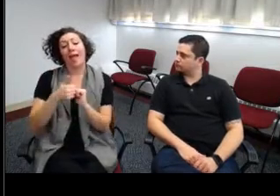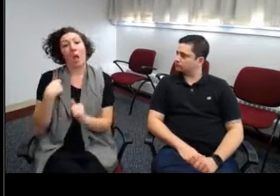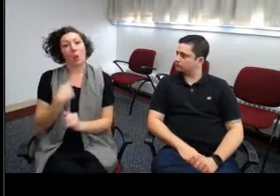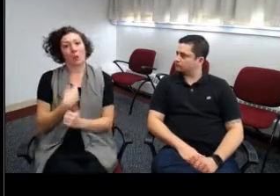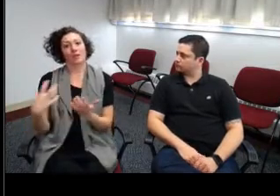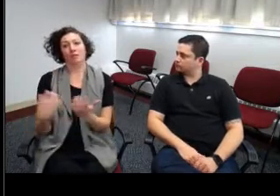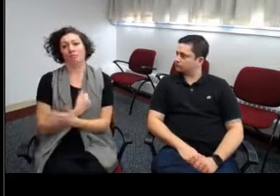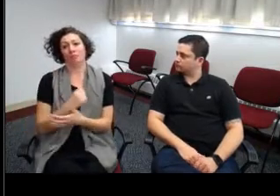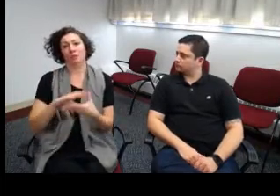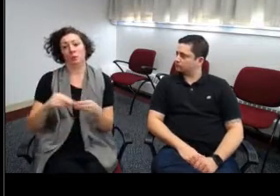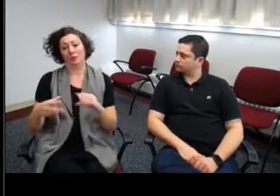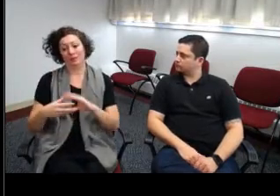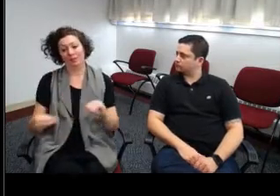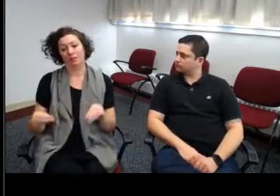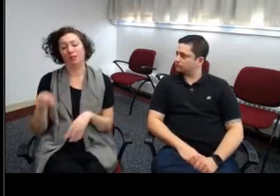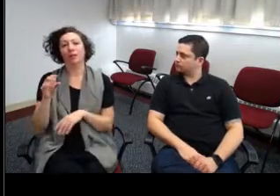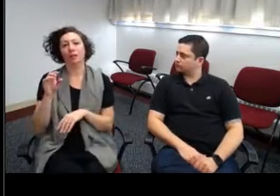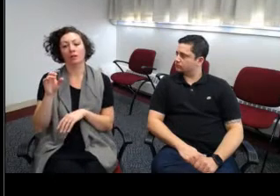client.